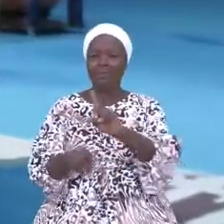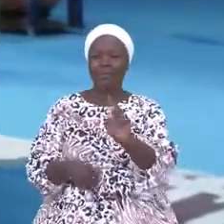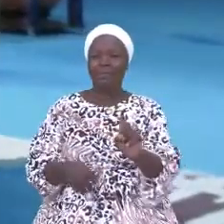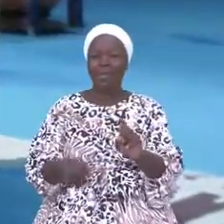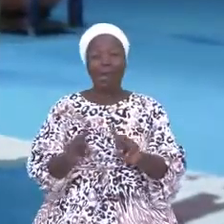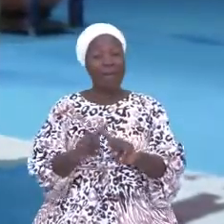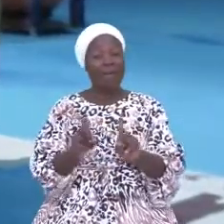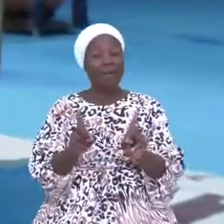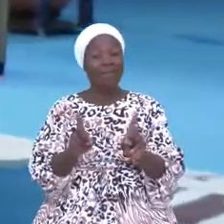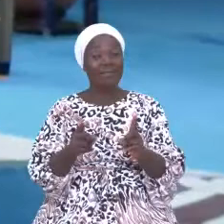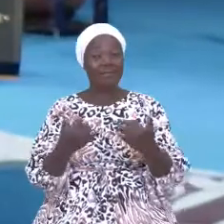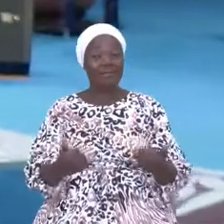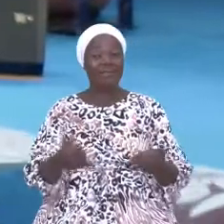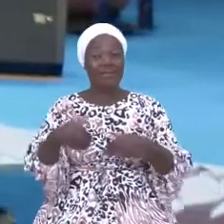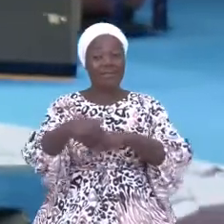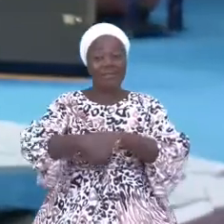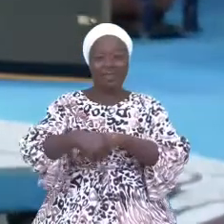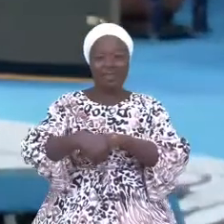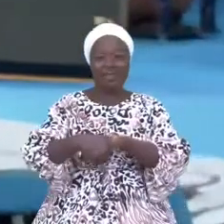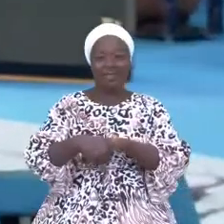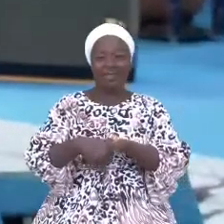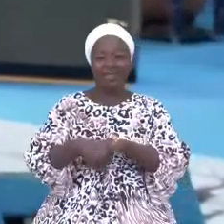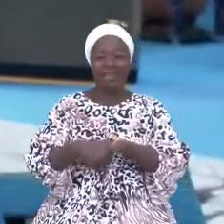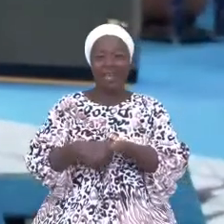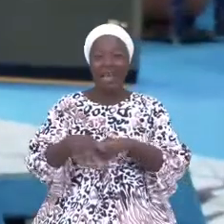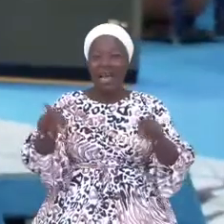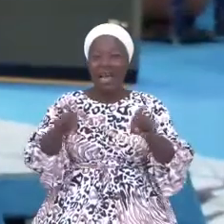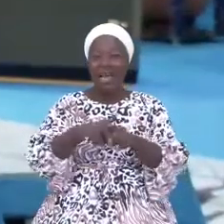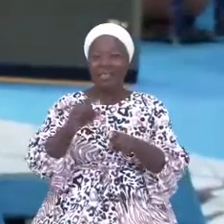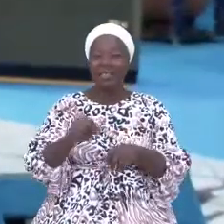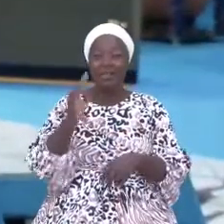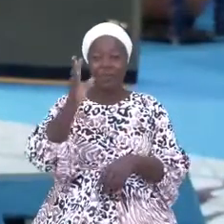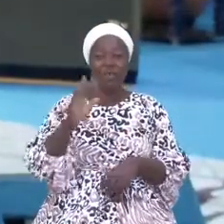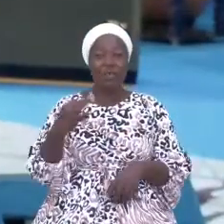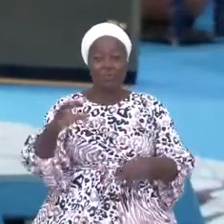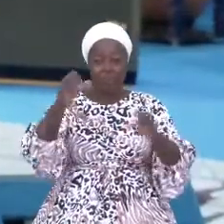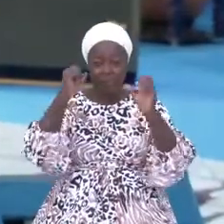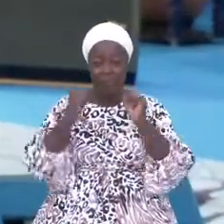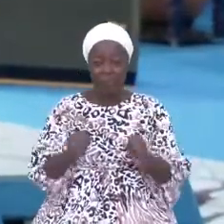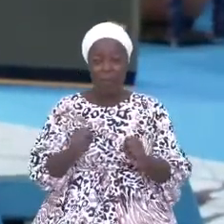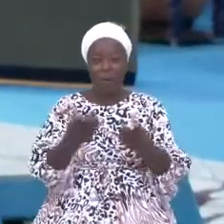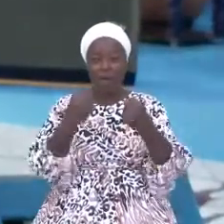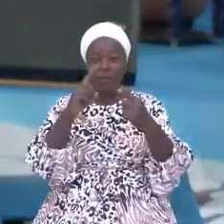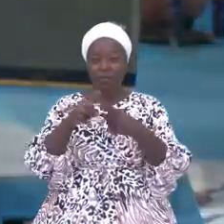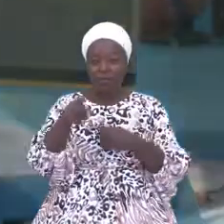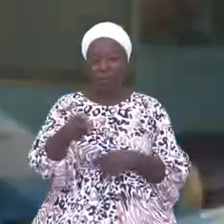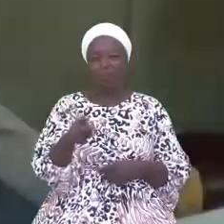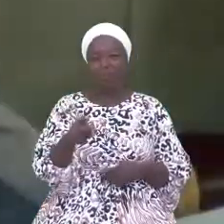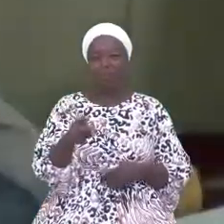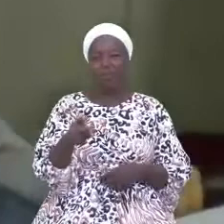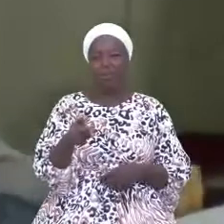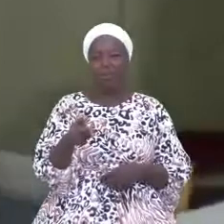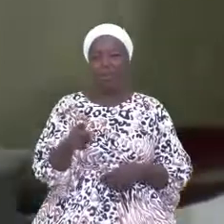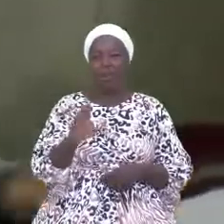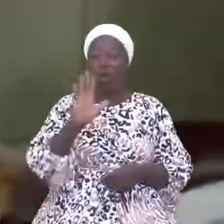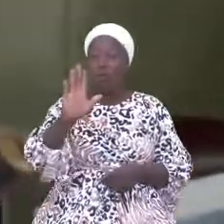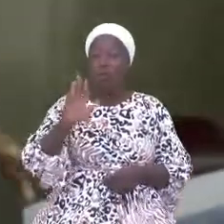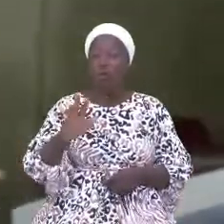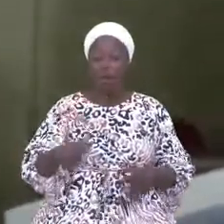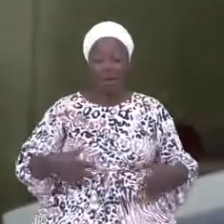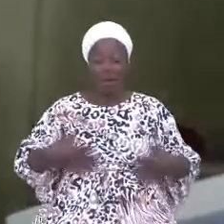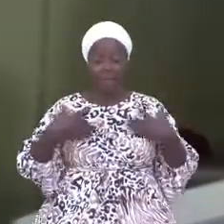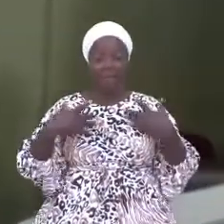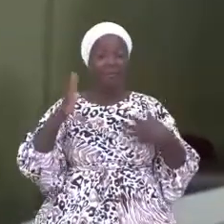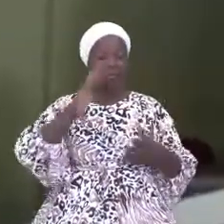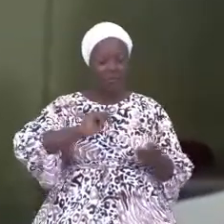But tonight, as the message of power comes to you, your life